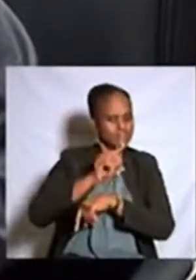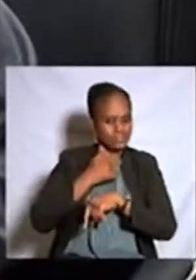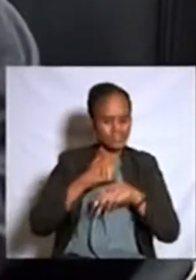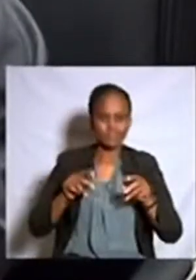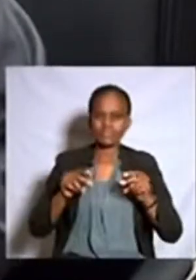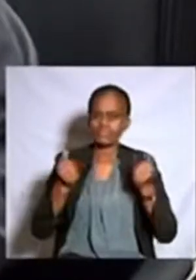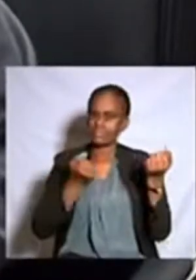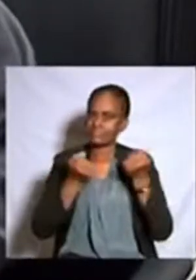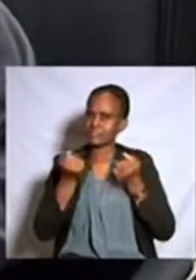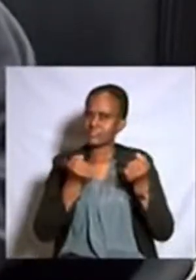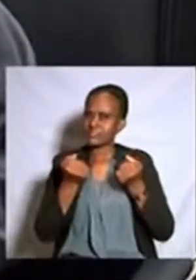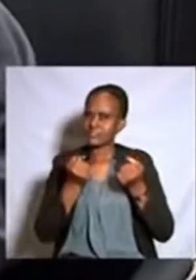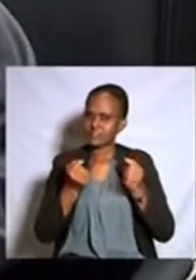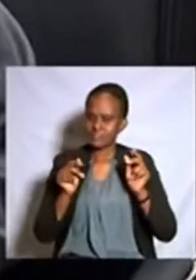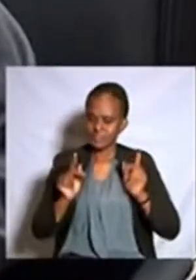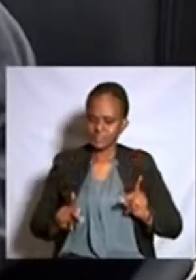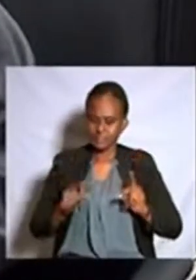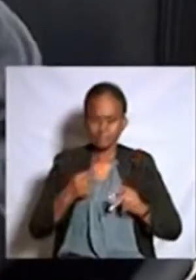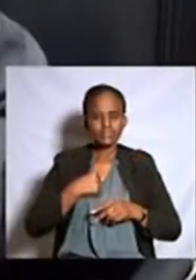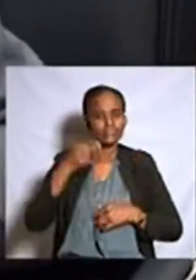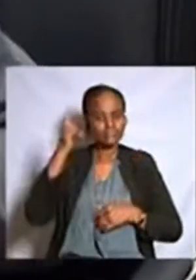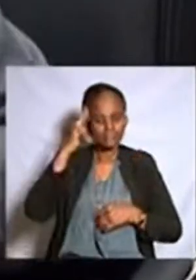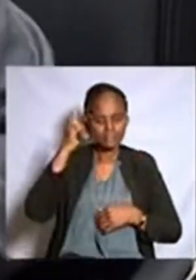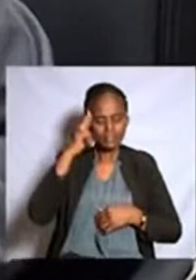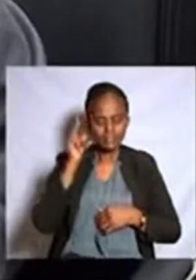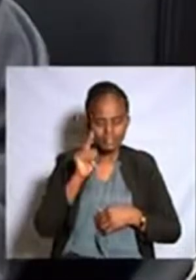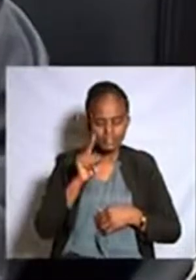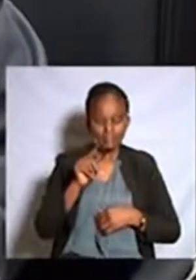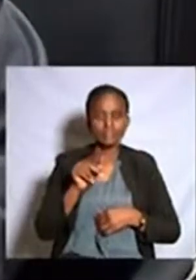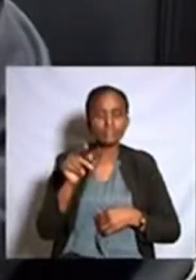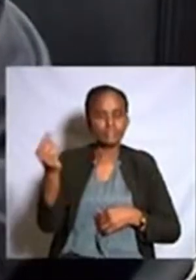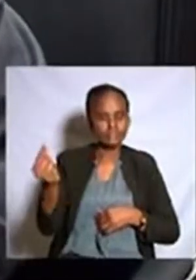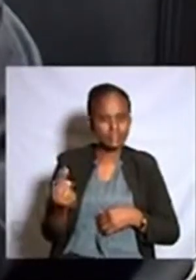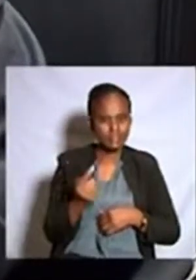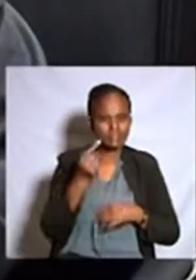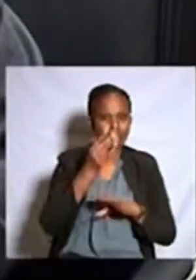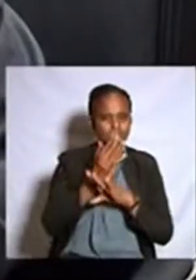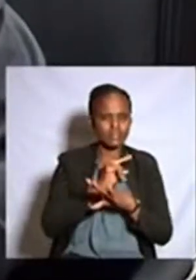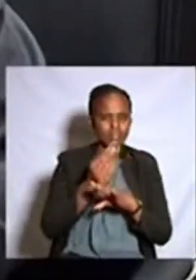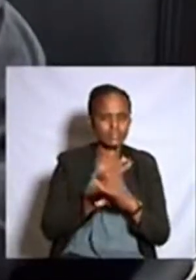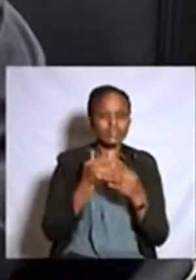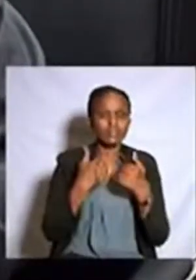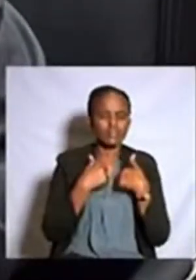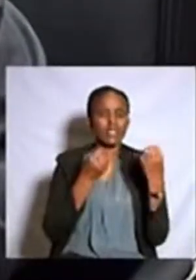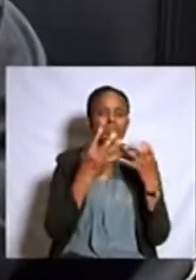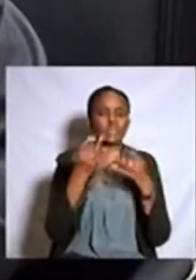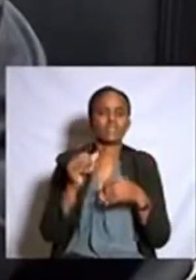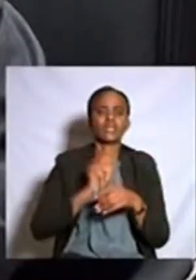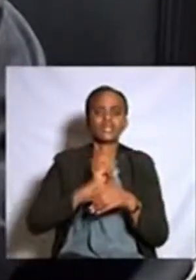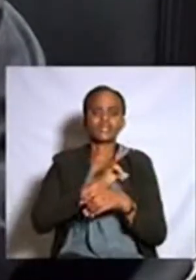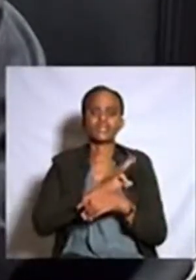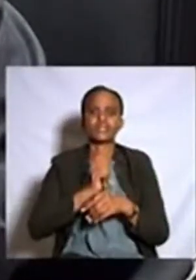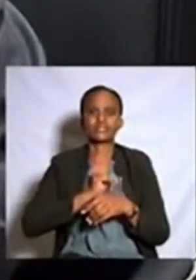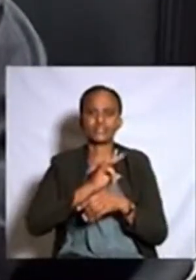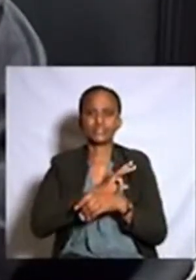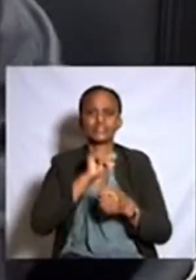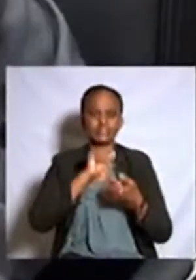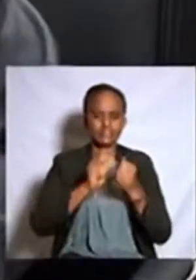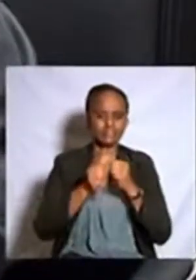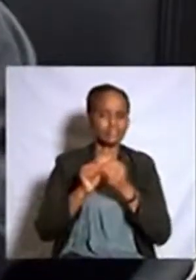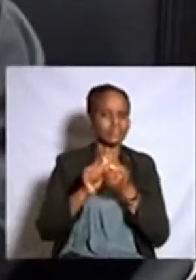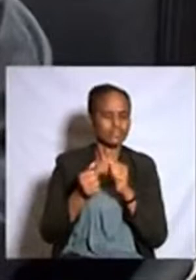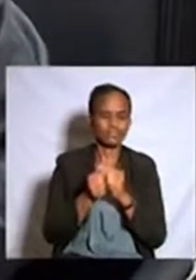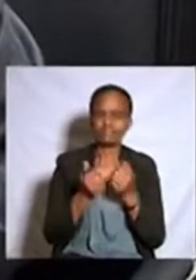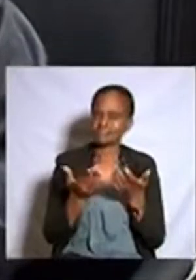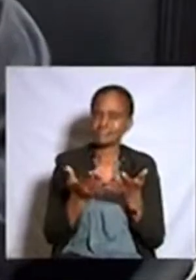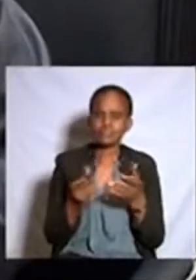order vehicles, which, if I remember very well, when this institution also appeared before us, there had a number of staff related issues last time.